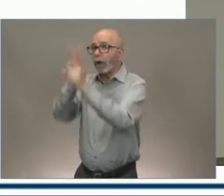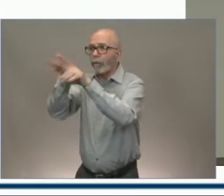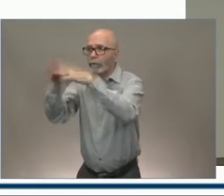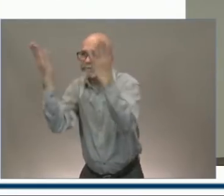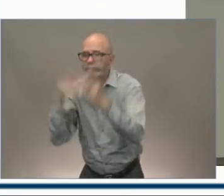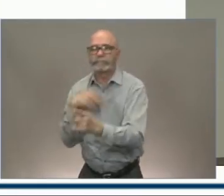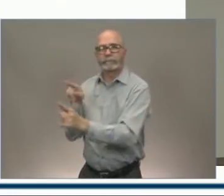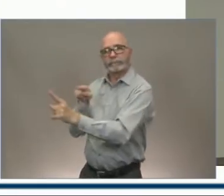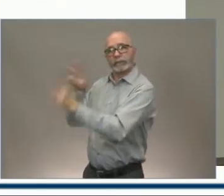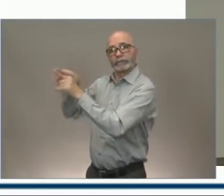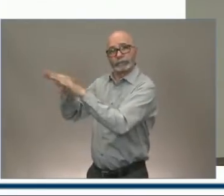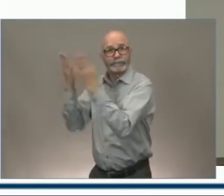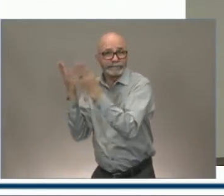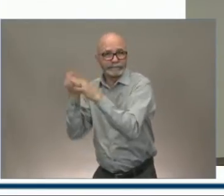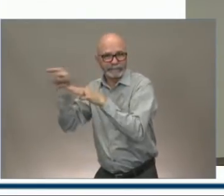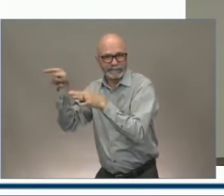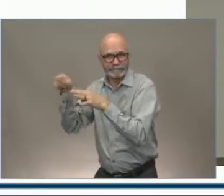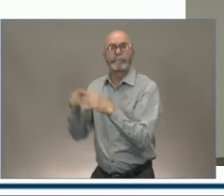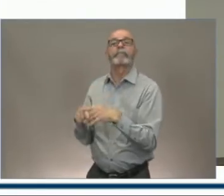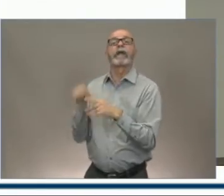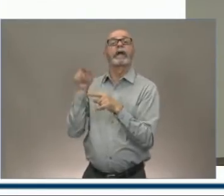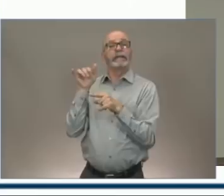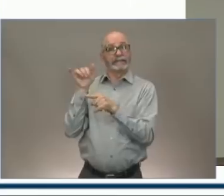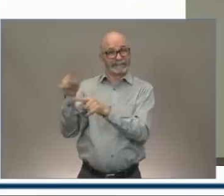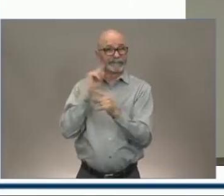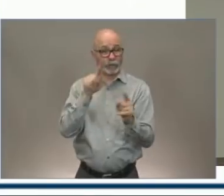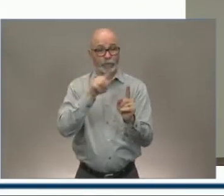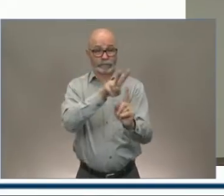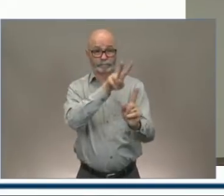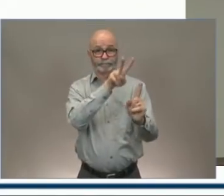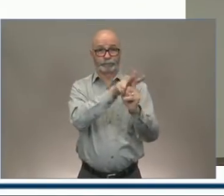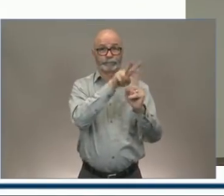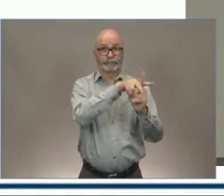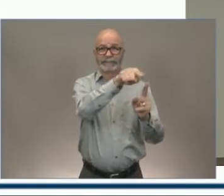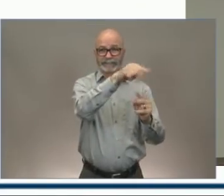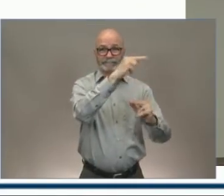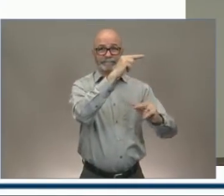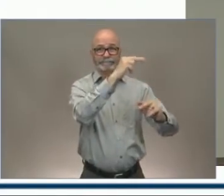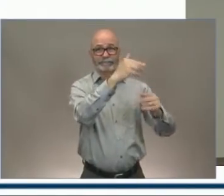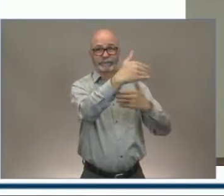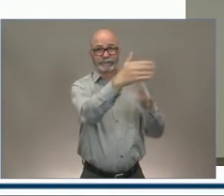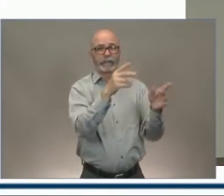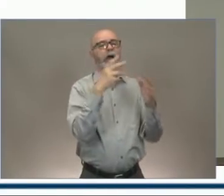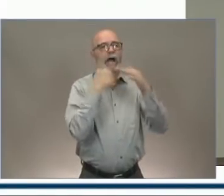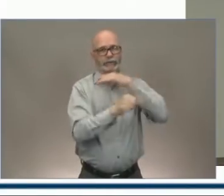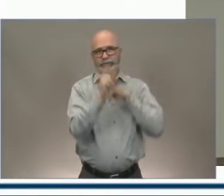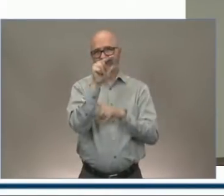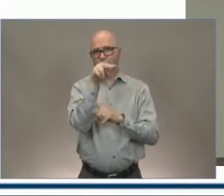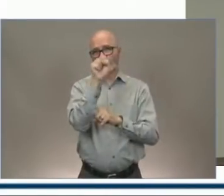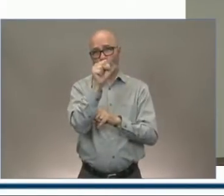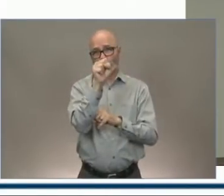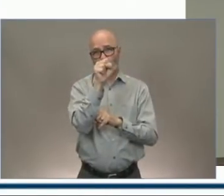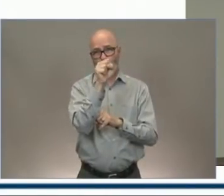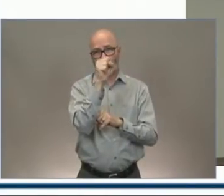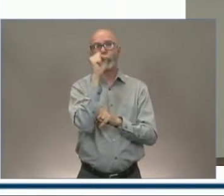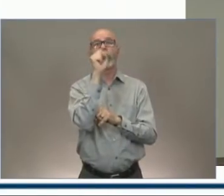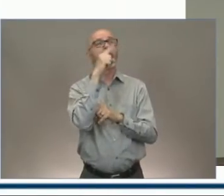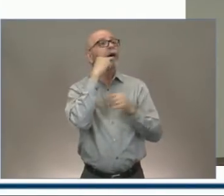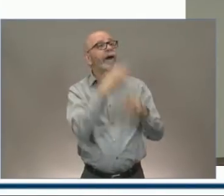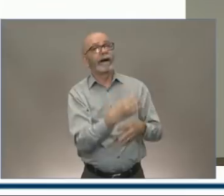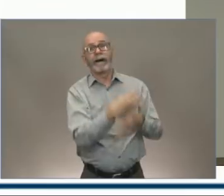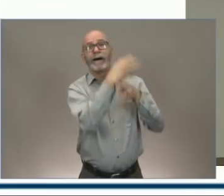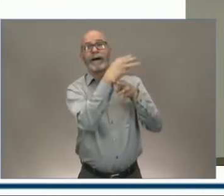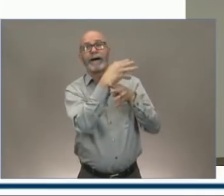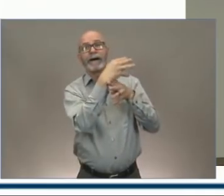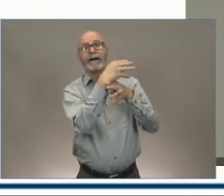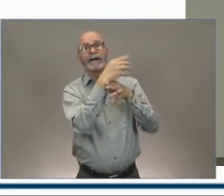limit the number of users who can access the site at one time. Nova Scotians who try to book online will be placed in a queue and provided a